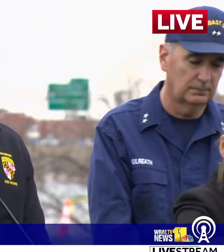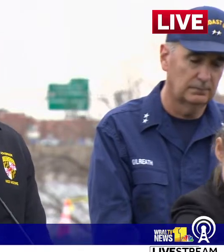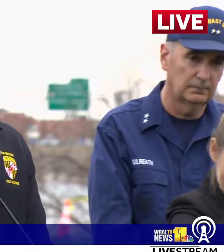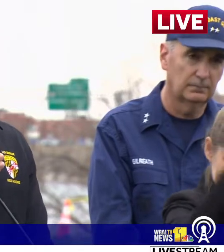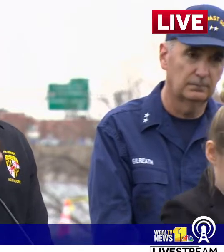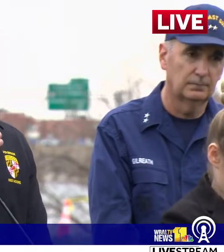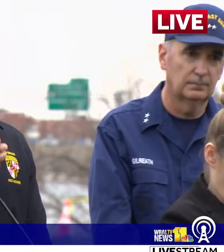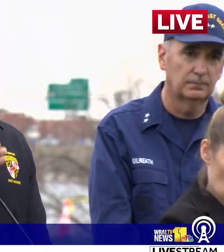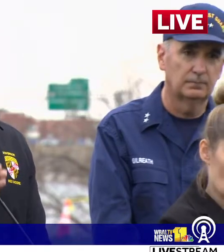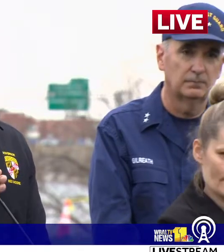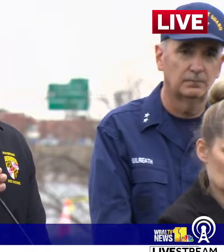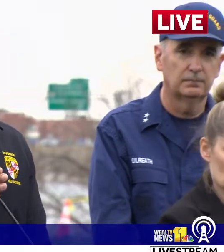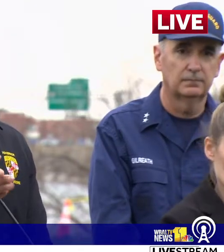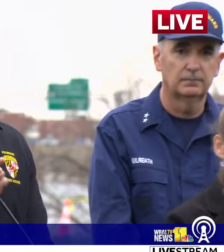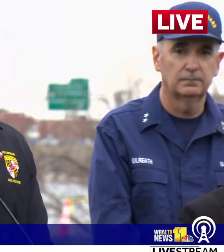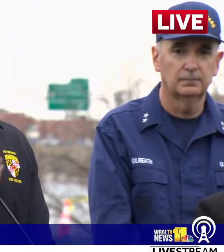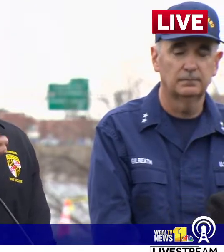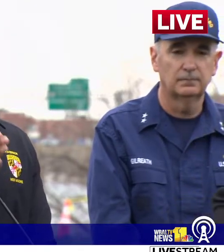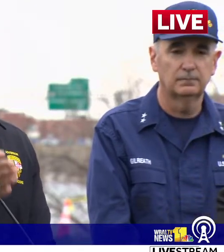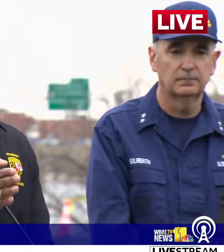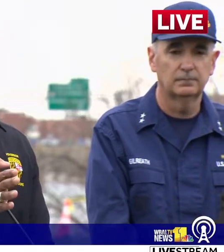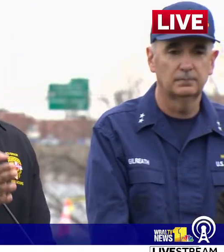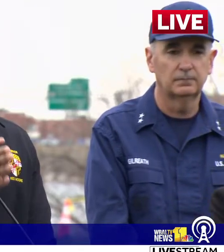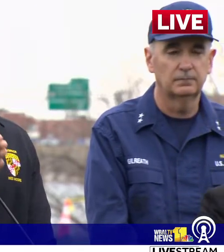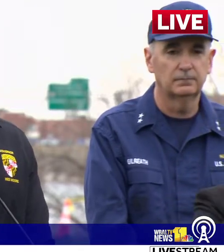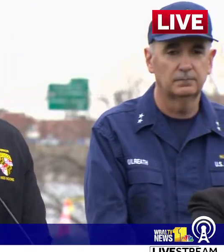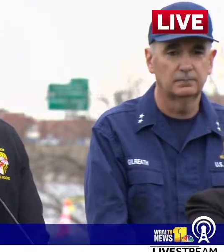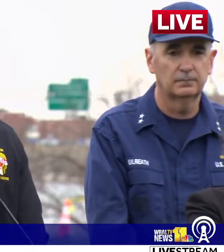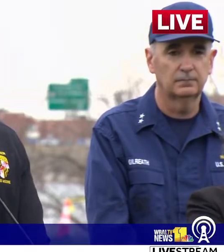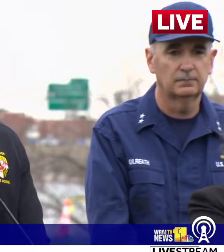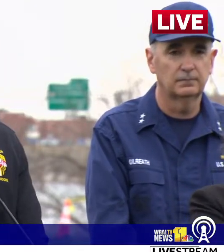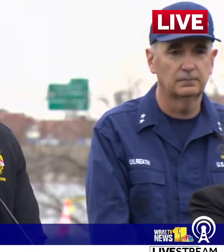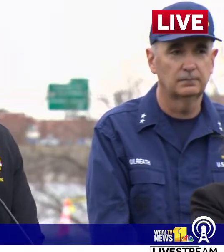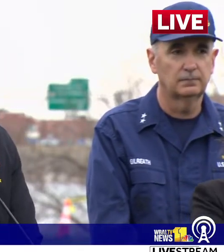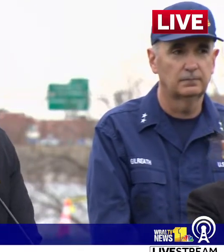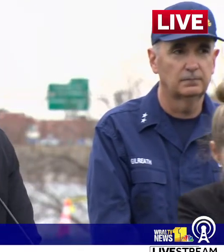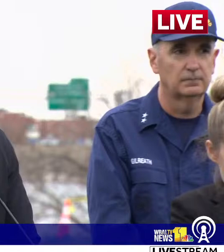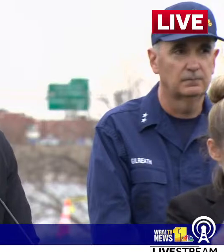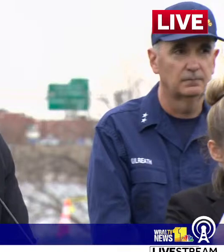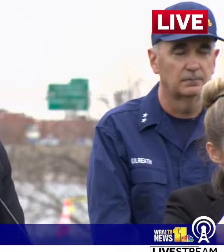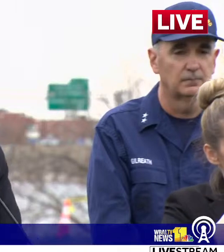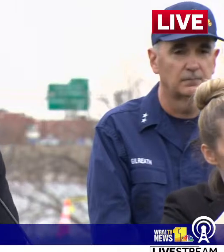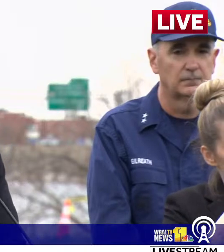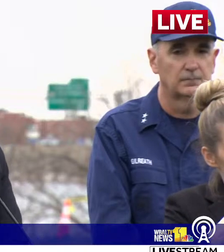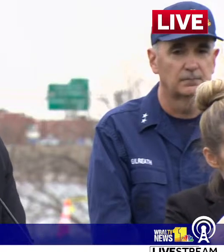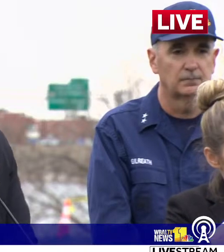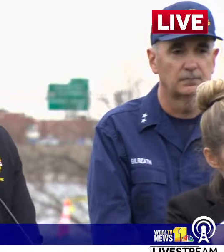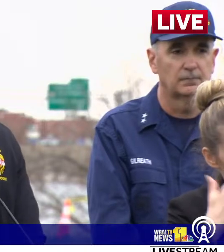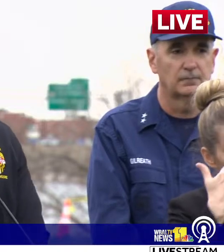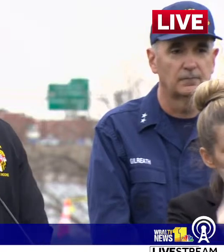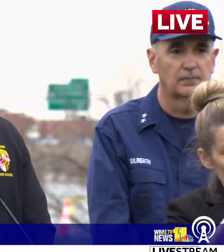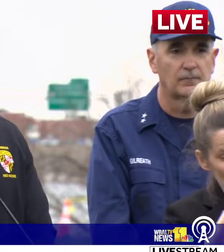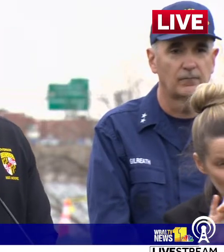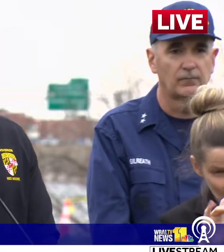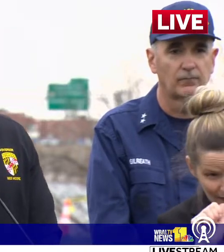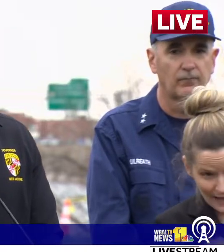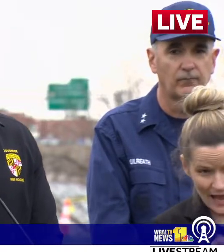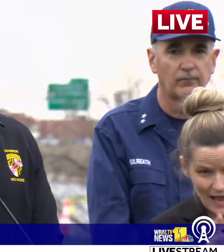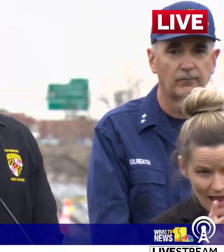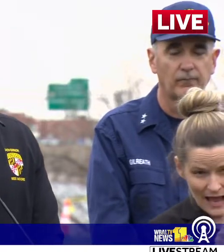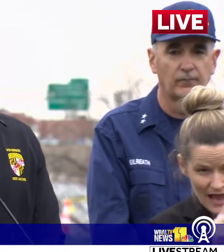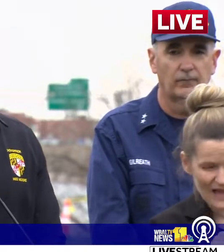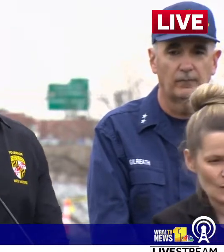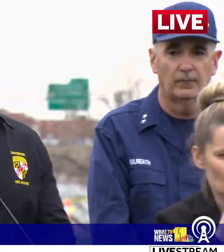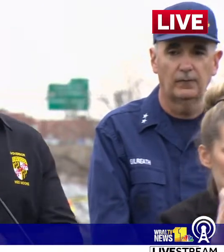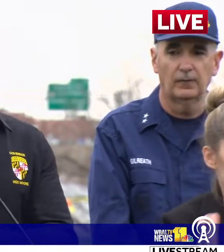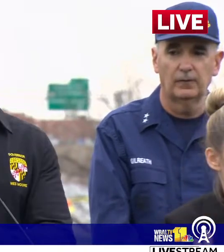ability to open up that secondary channel, it will allow some additional smaller barges and boats and tugs, et cetera, to be able